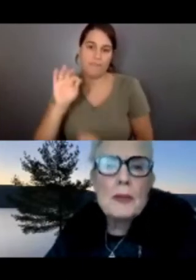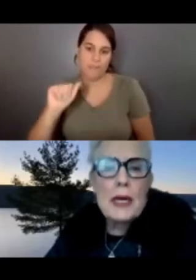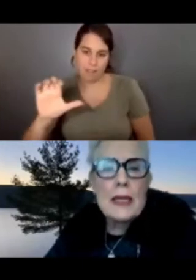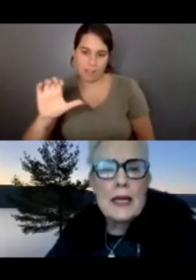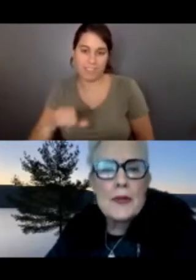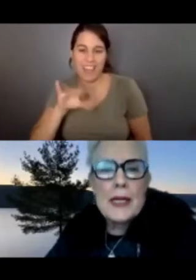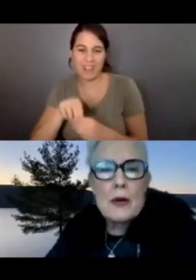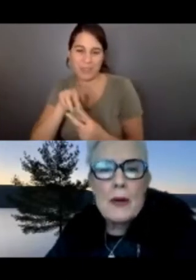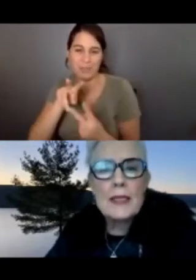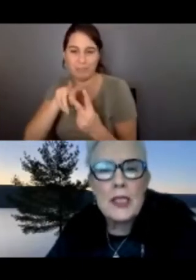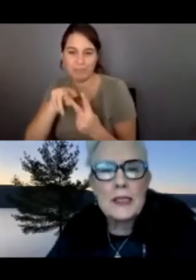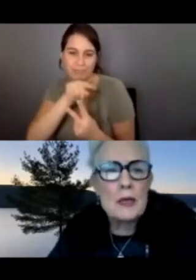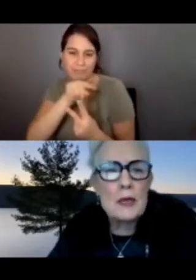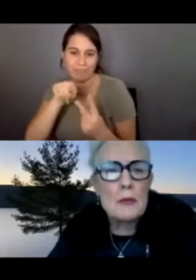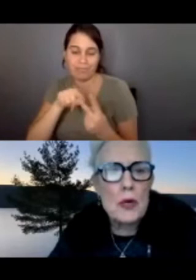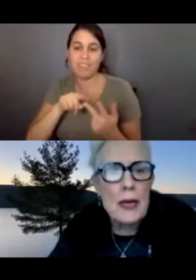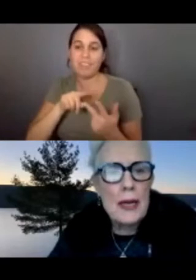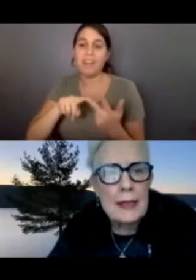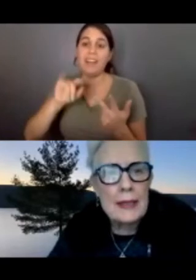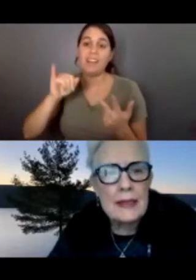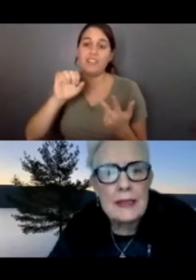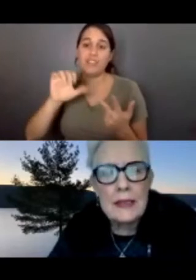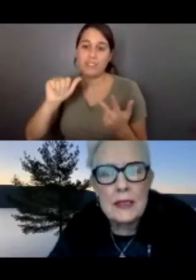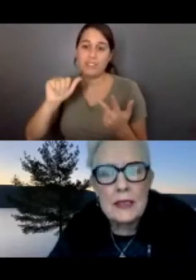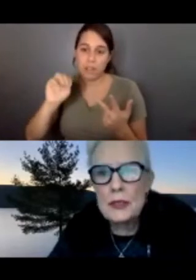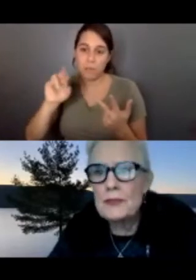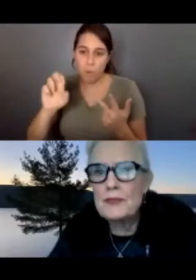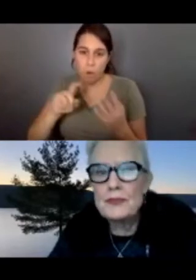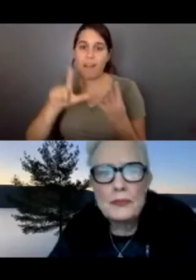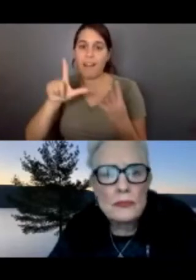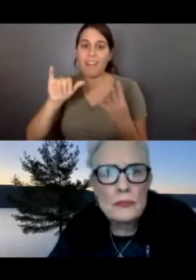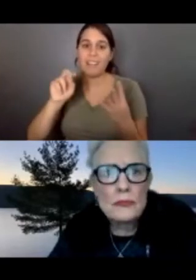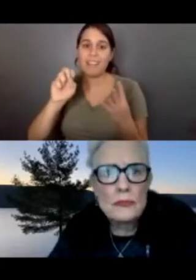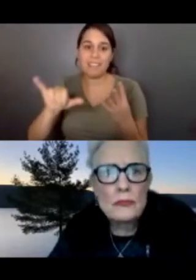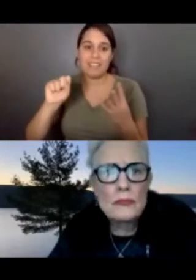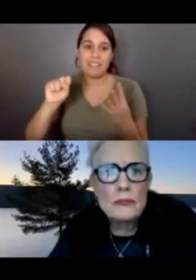Keisha Bell, Andrea Garraway, Jessica Moore, and Lindsay Sish.